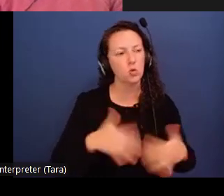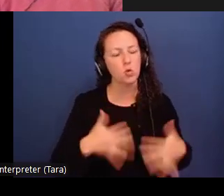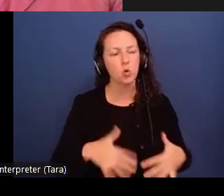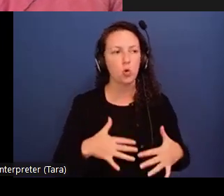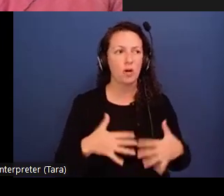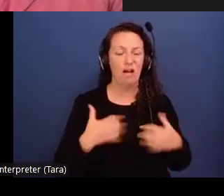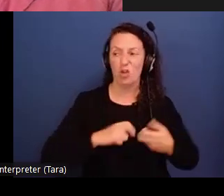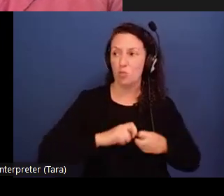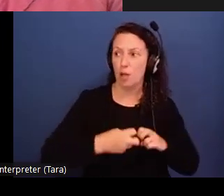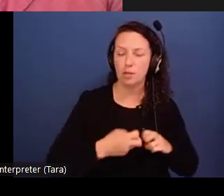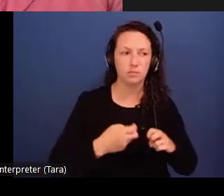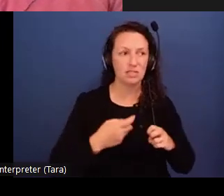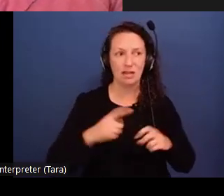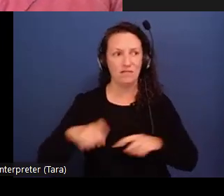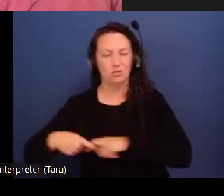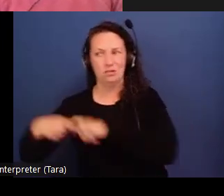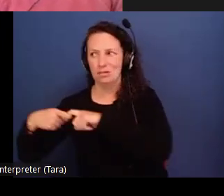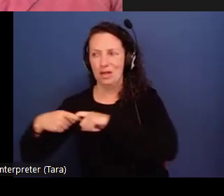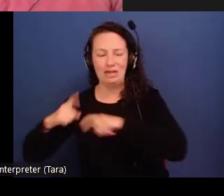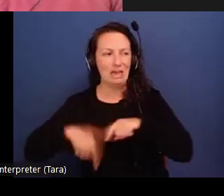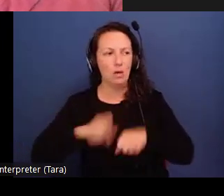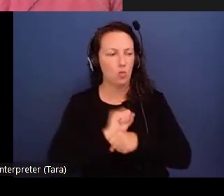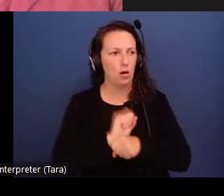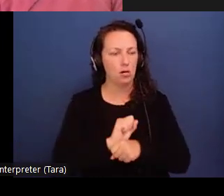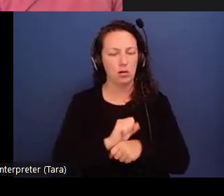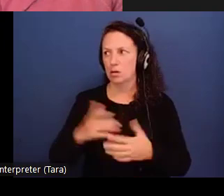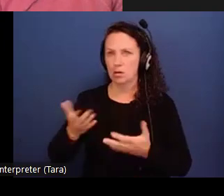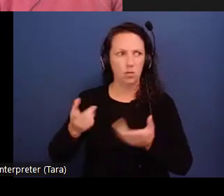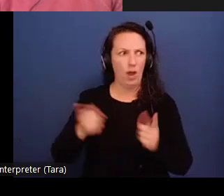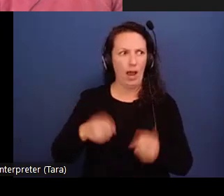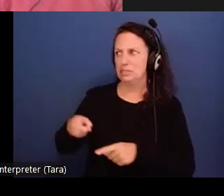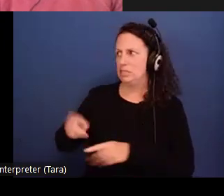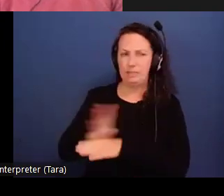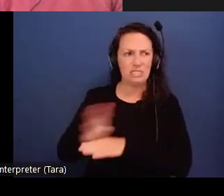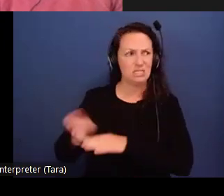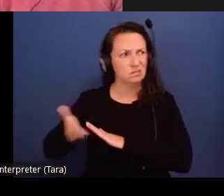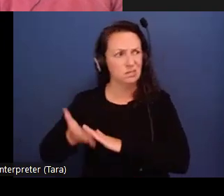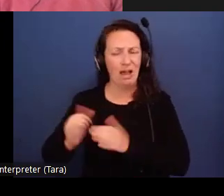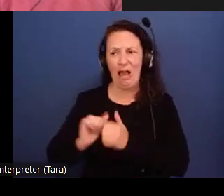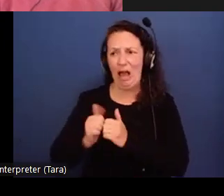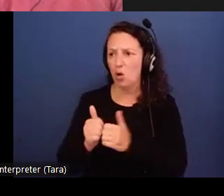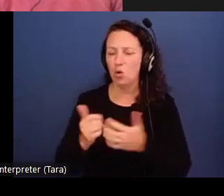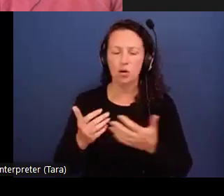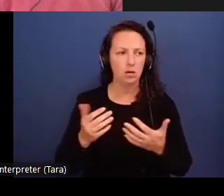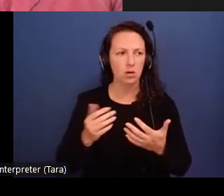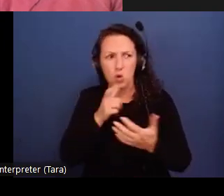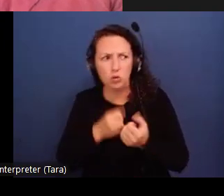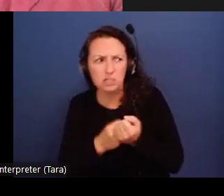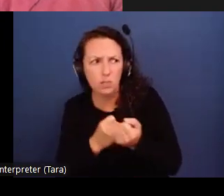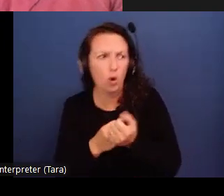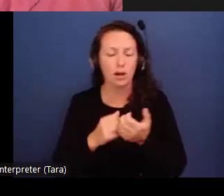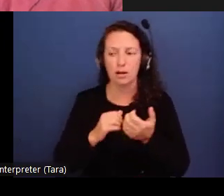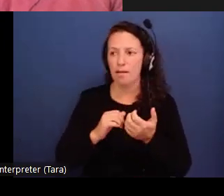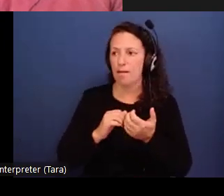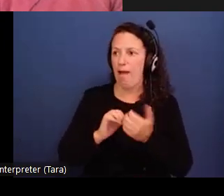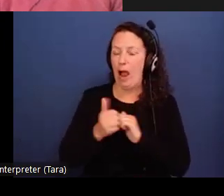of months. So what happens to the business? Where do I come? Where is my safety net? Where do I fall and where I can bounce back